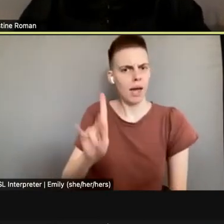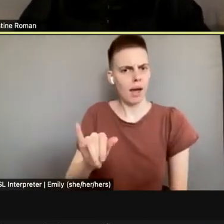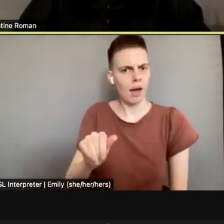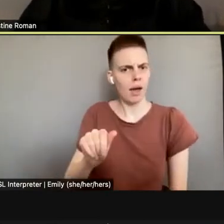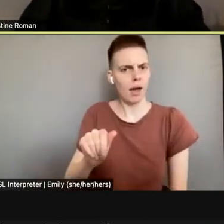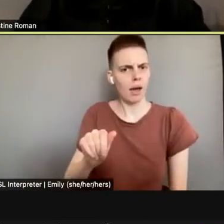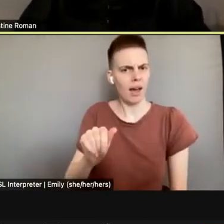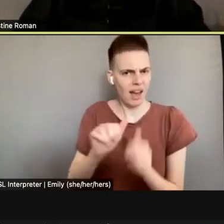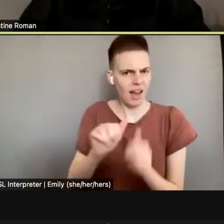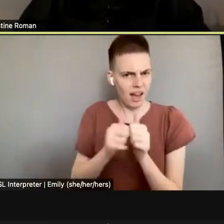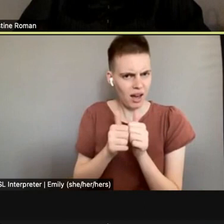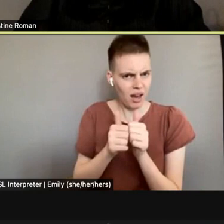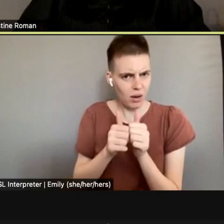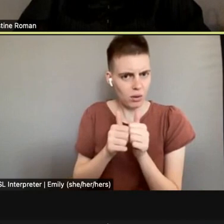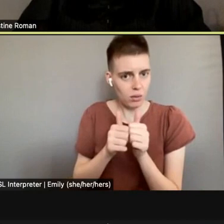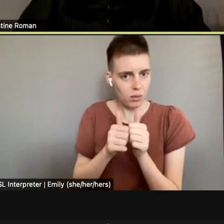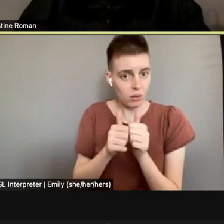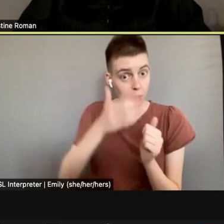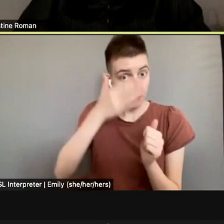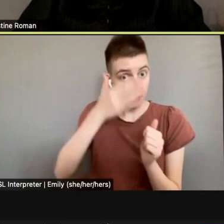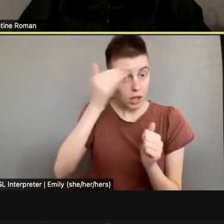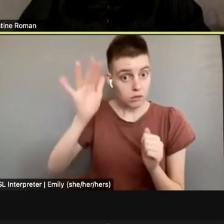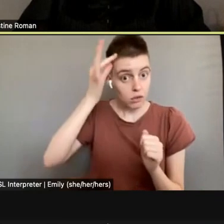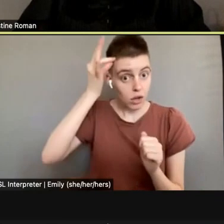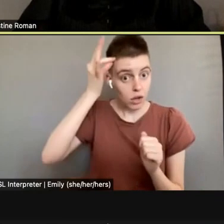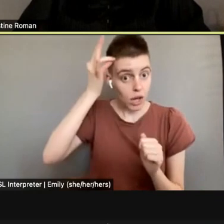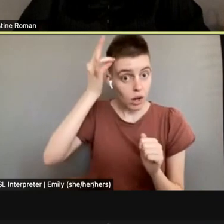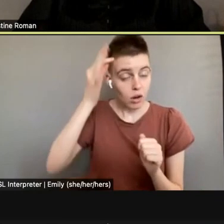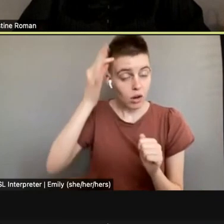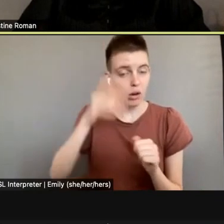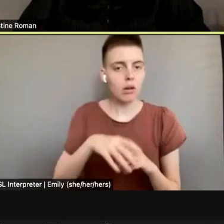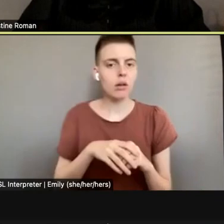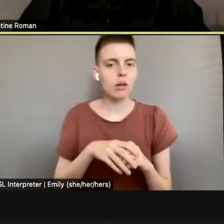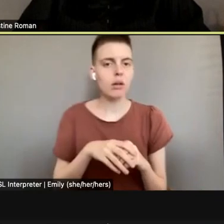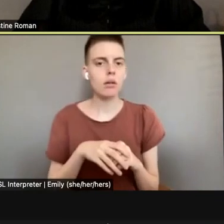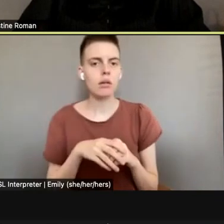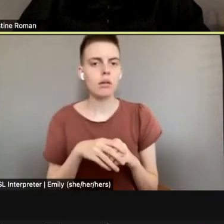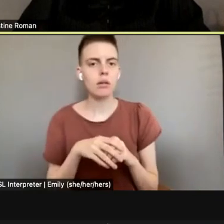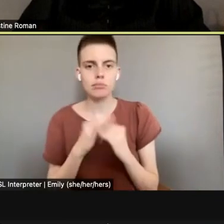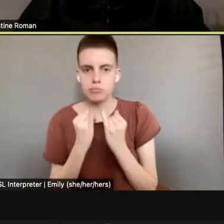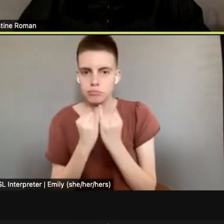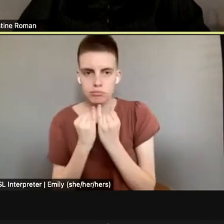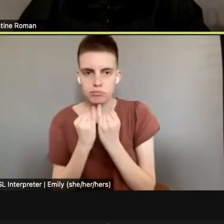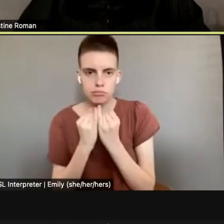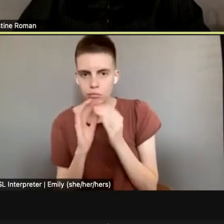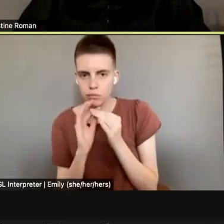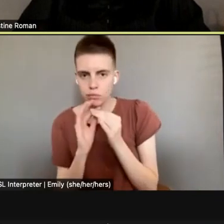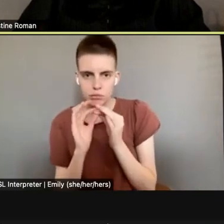I don't know Rebecca, but